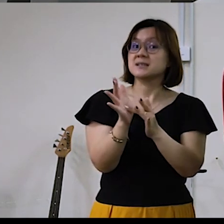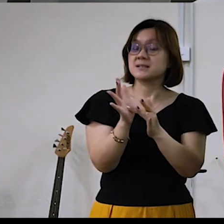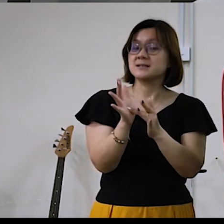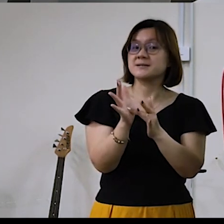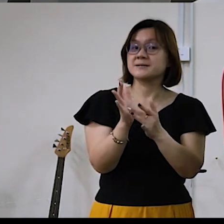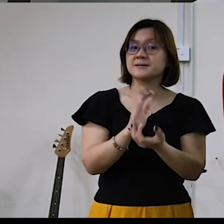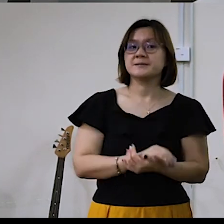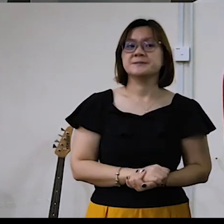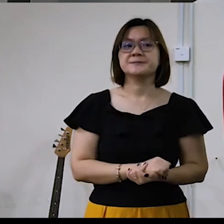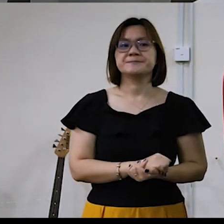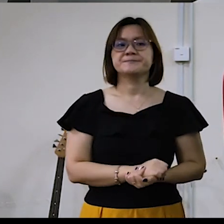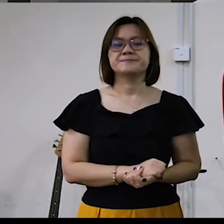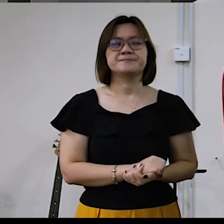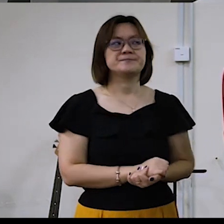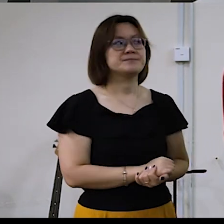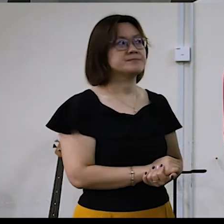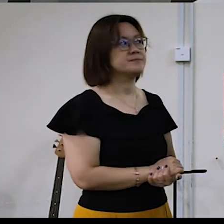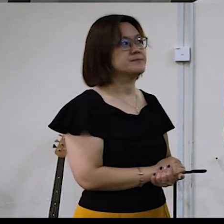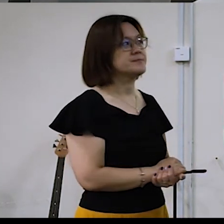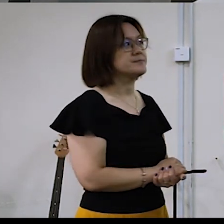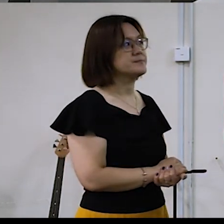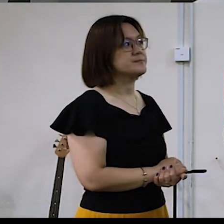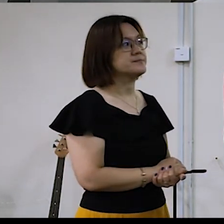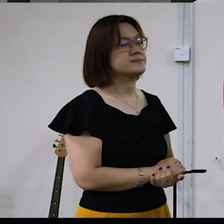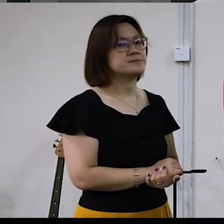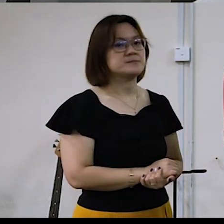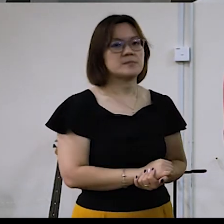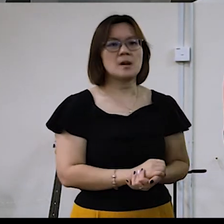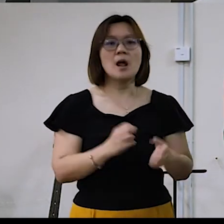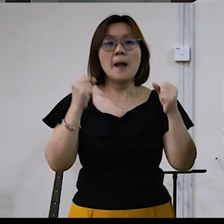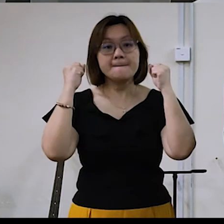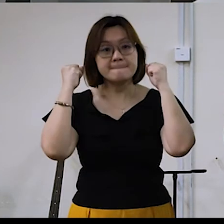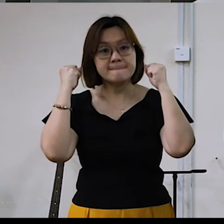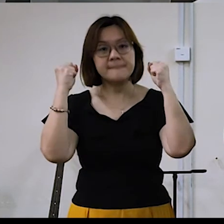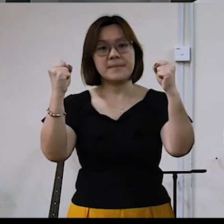Holy Spirit, then you become powerful.